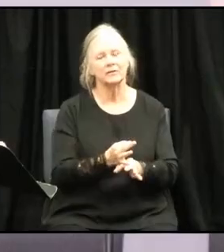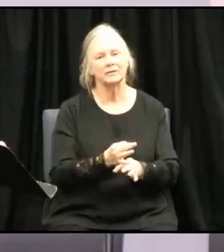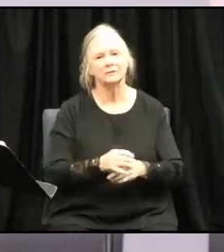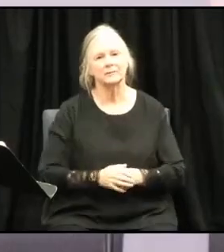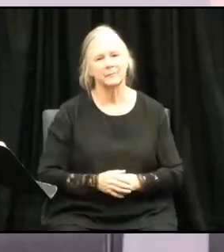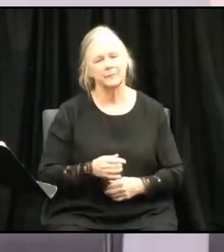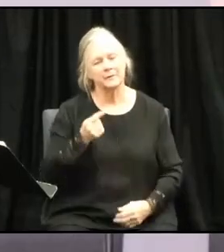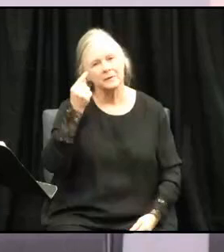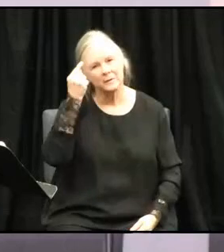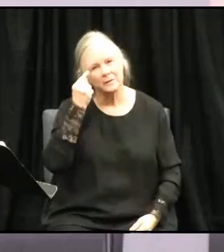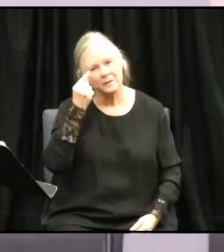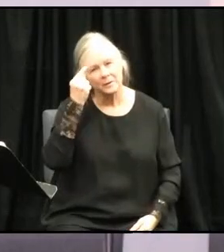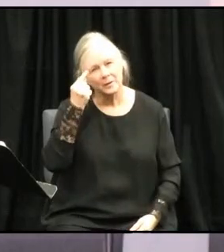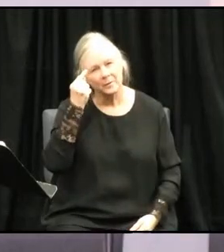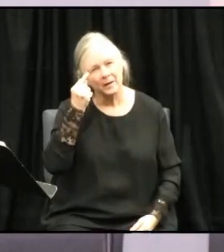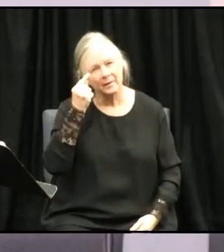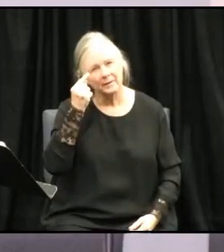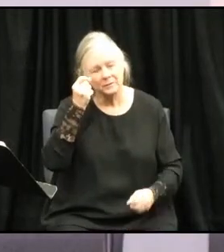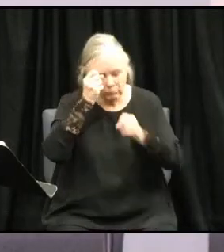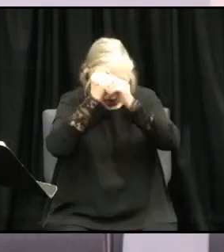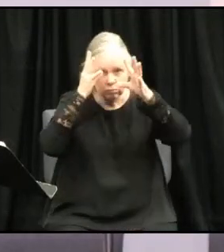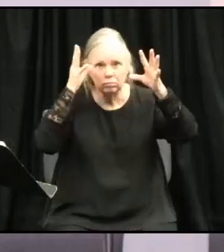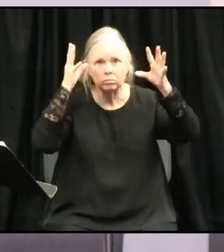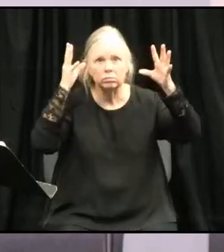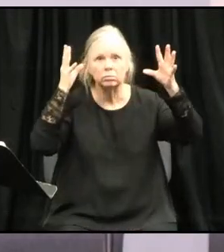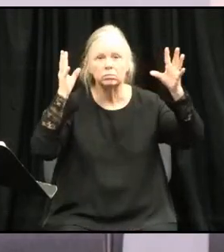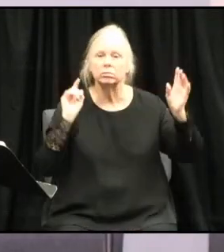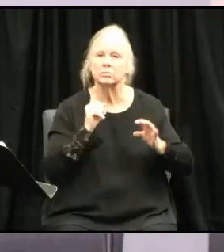Think about this mind-blowing truth with me for a moment.